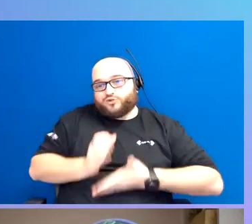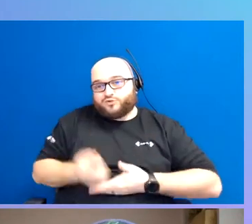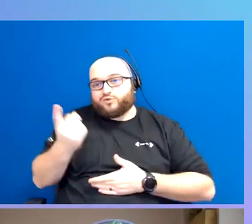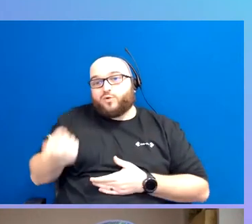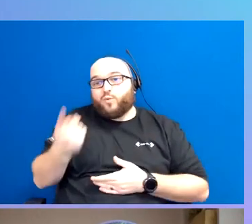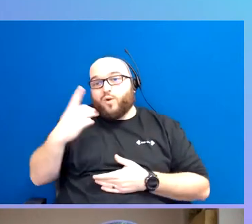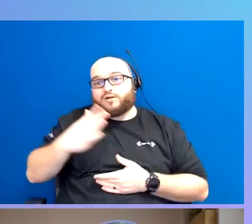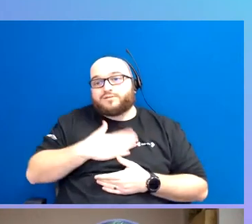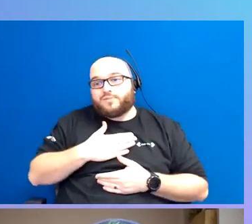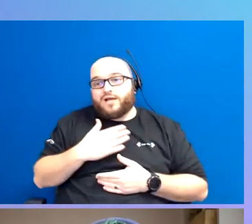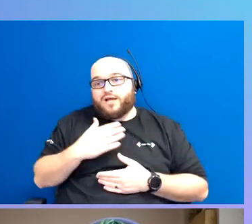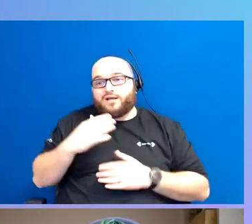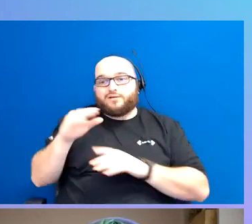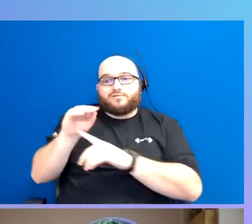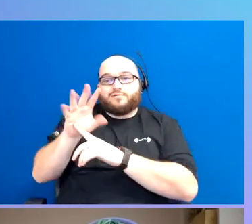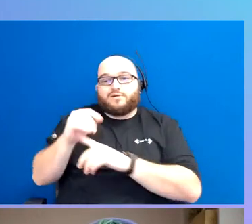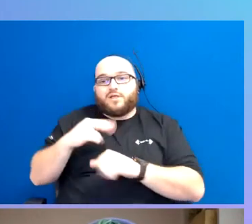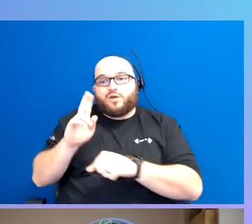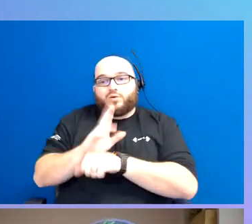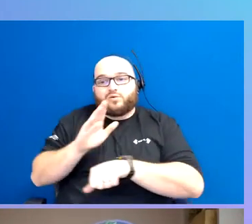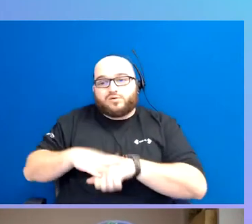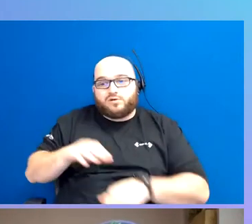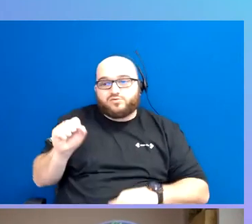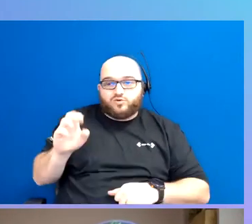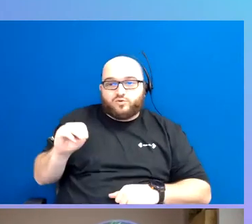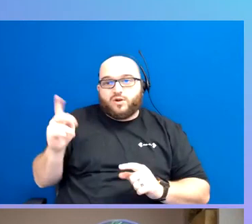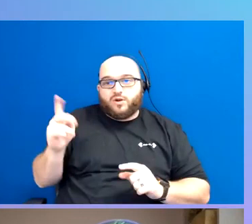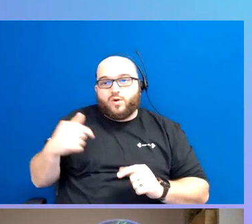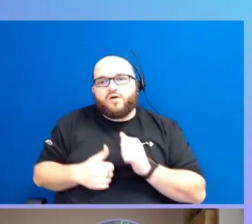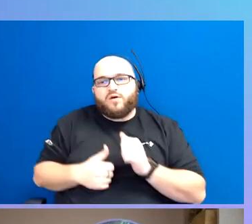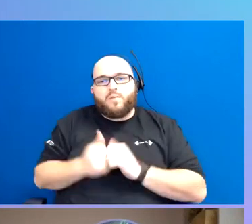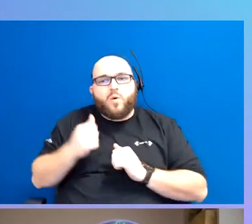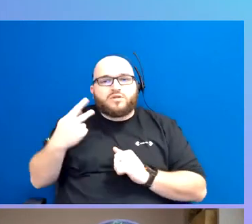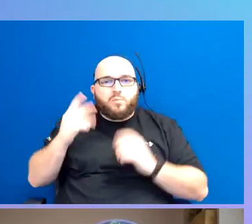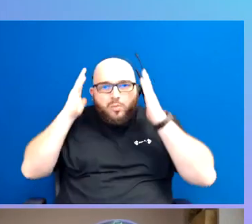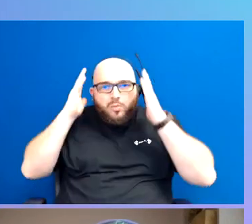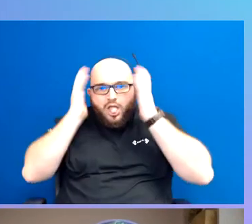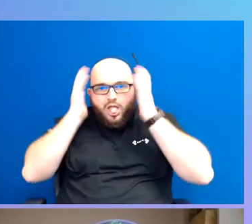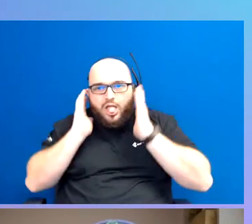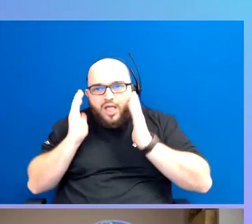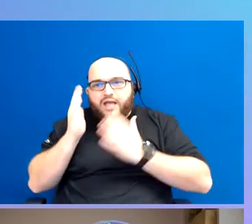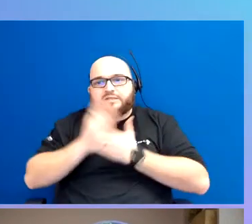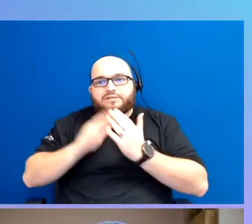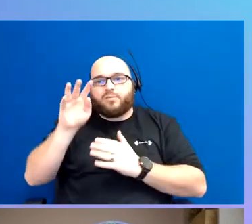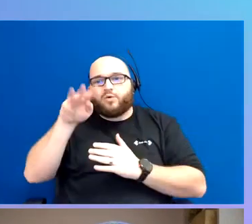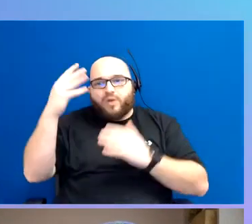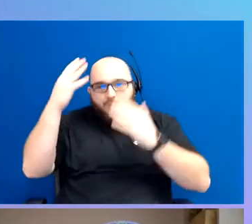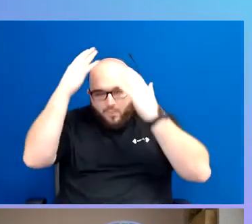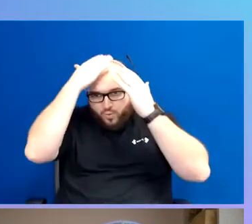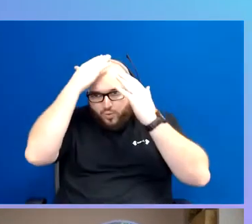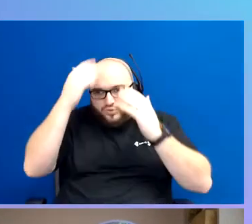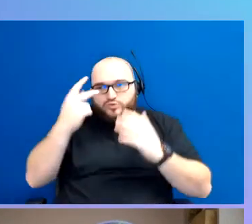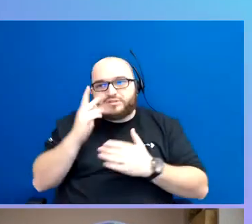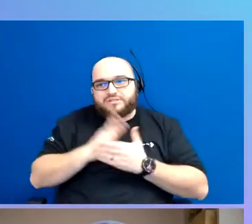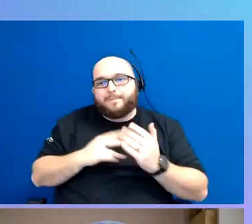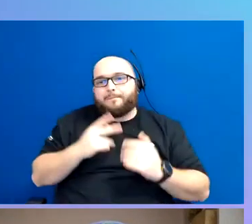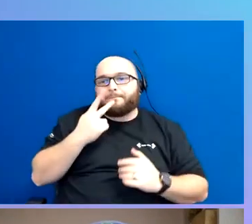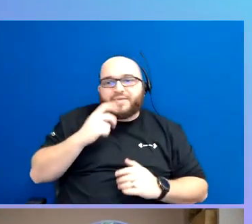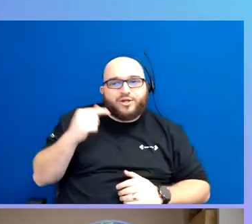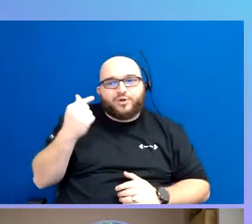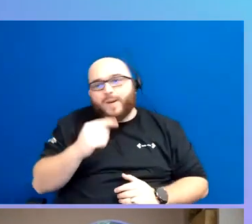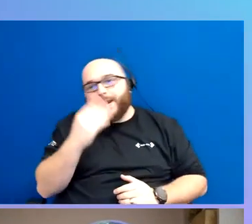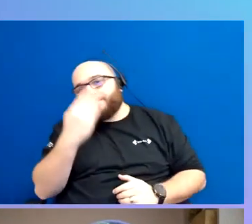is my kind of headshot that I use on social media, where I've got mostly purple hair with some rainbow at the roots, so you can see some pink and green and